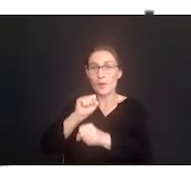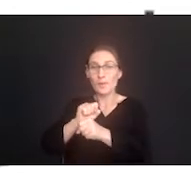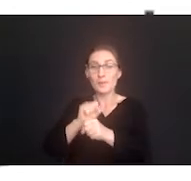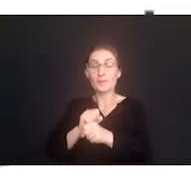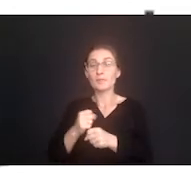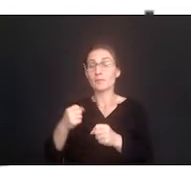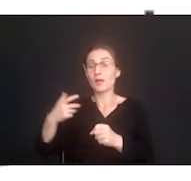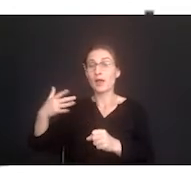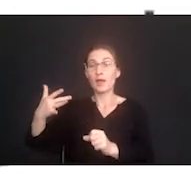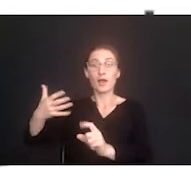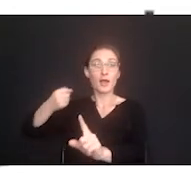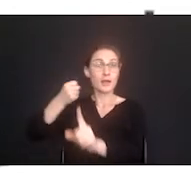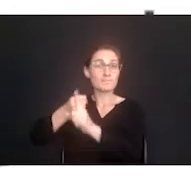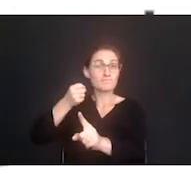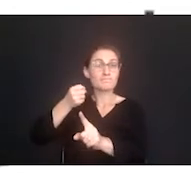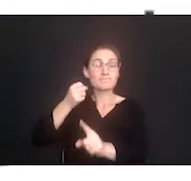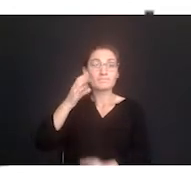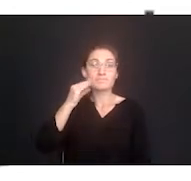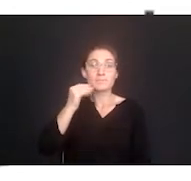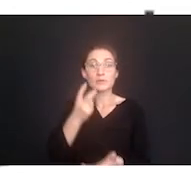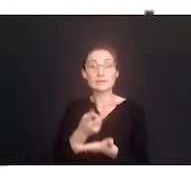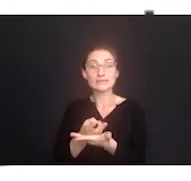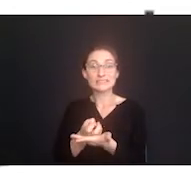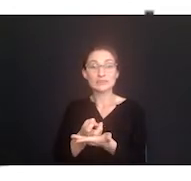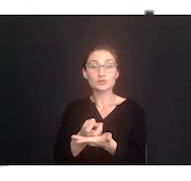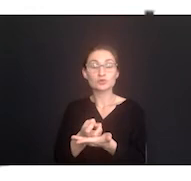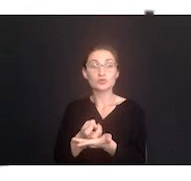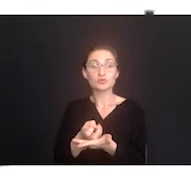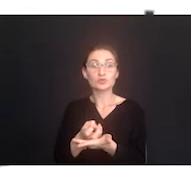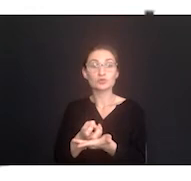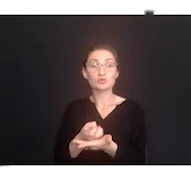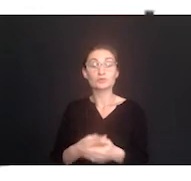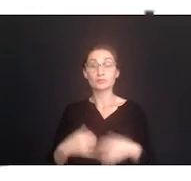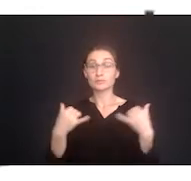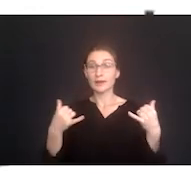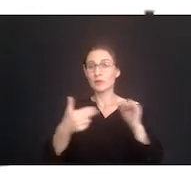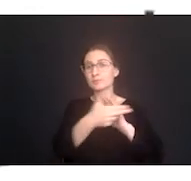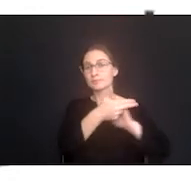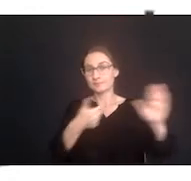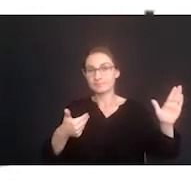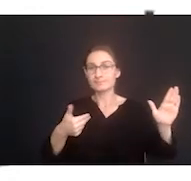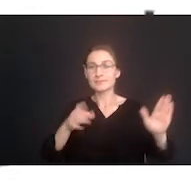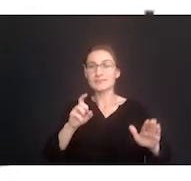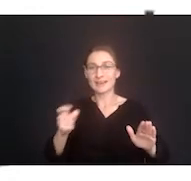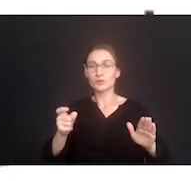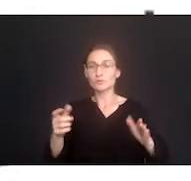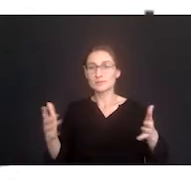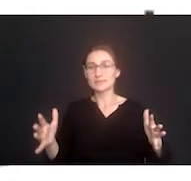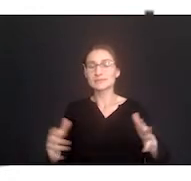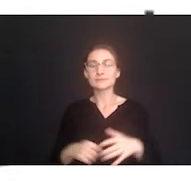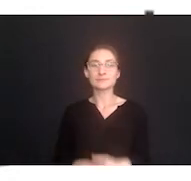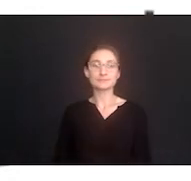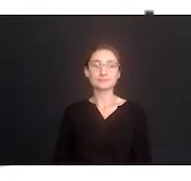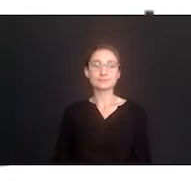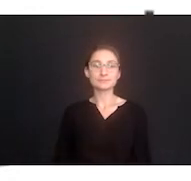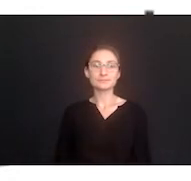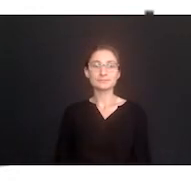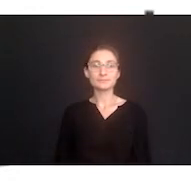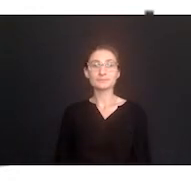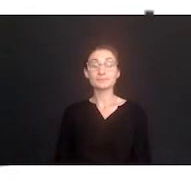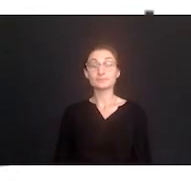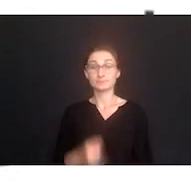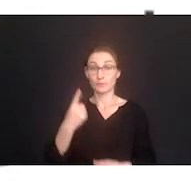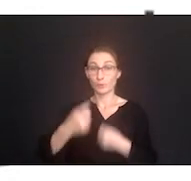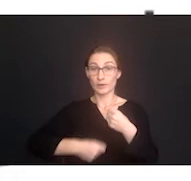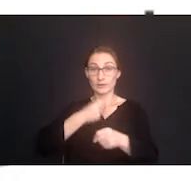without warning, Jesse starts having seizures and develops epilepsy. He is diagnosed with epilepsy. Within a